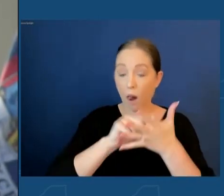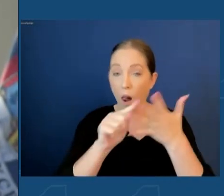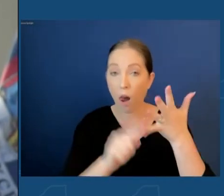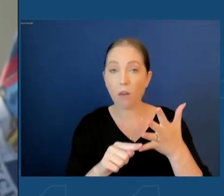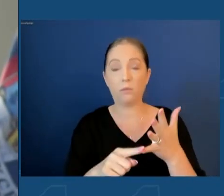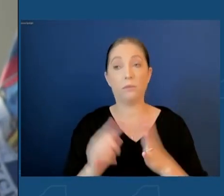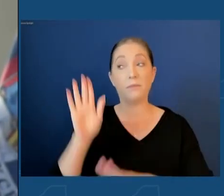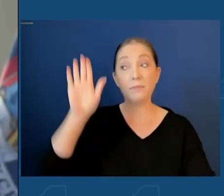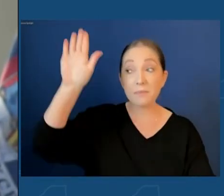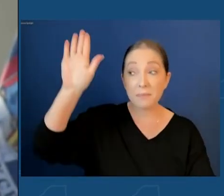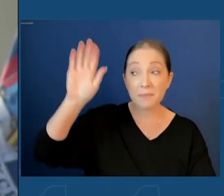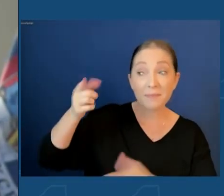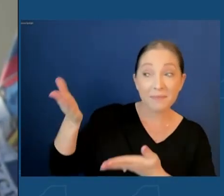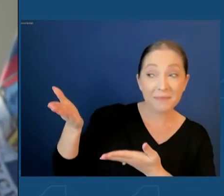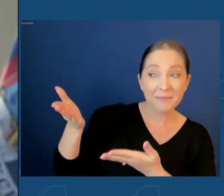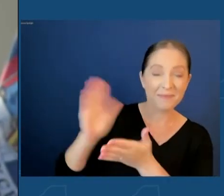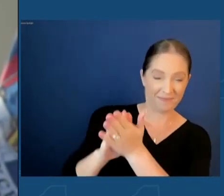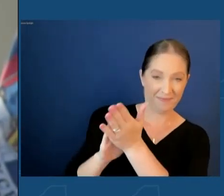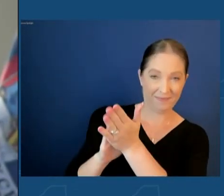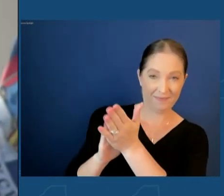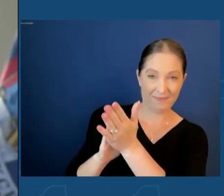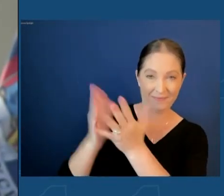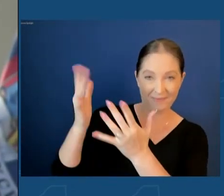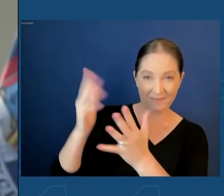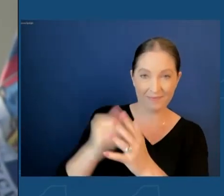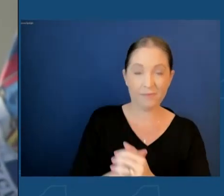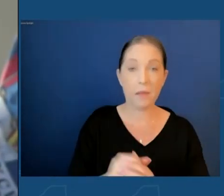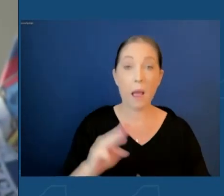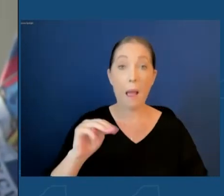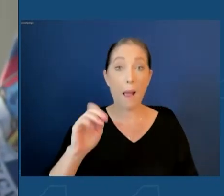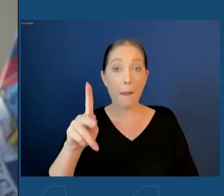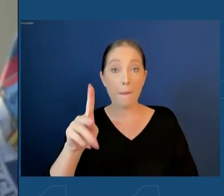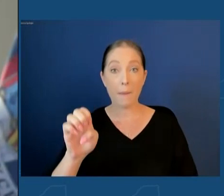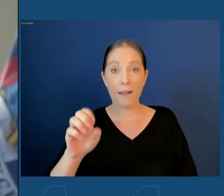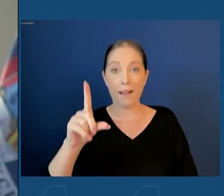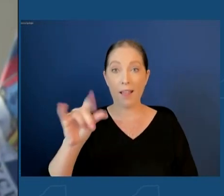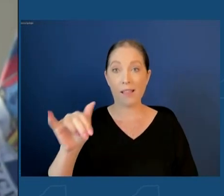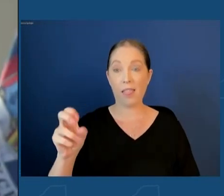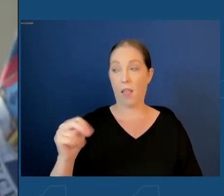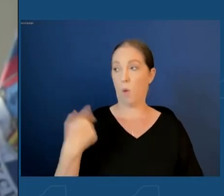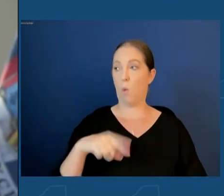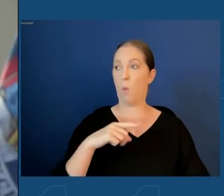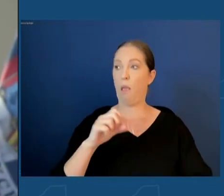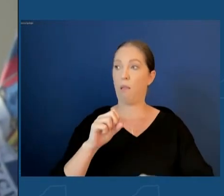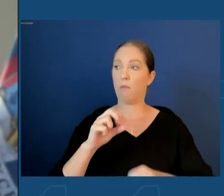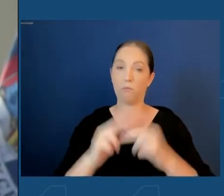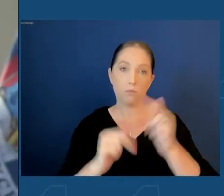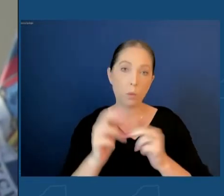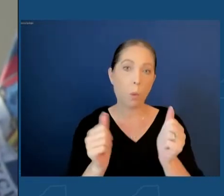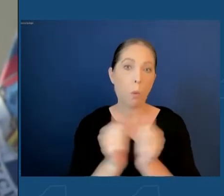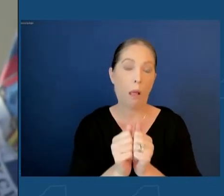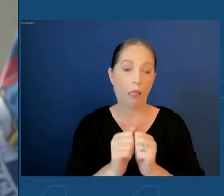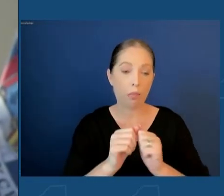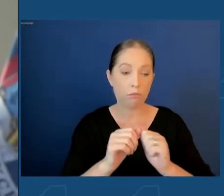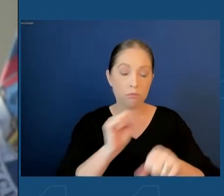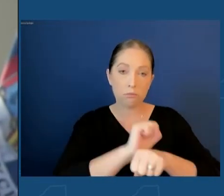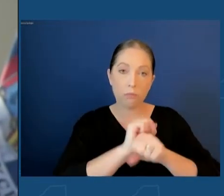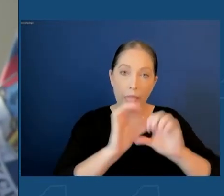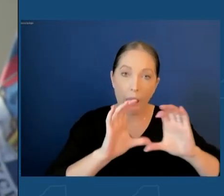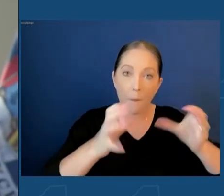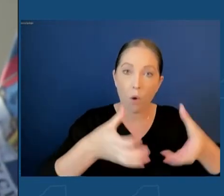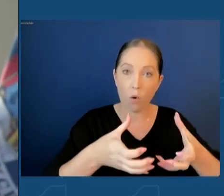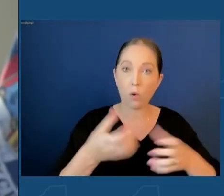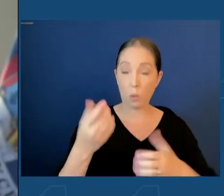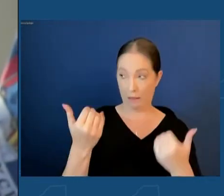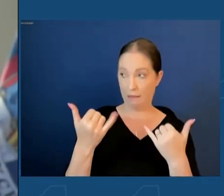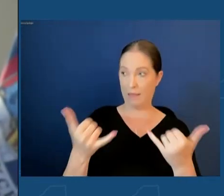here. Mike Lyons here. We build with labor. We now have a project labor agreement in place. I want to